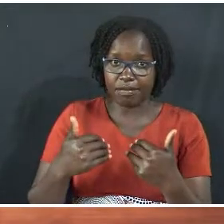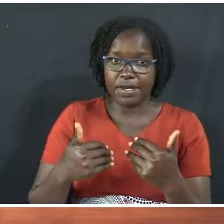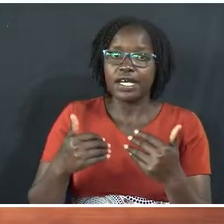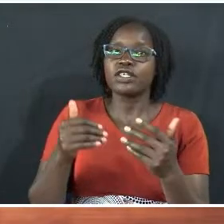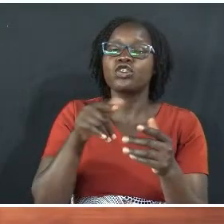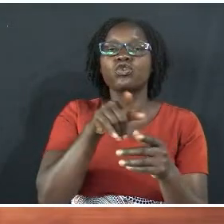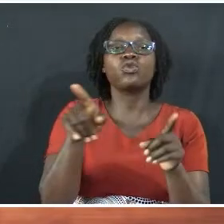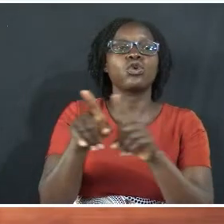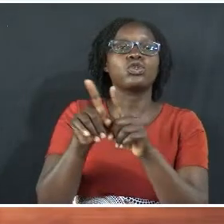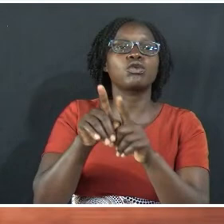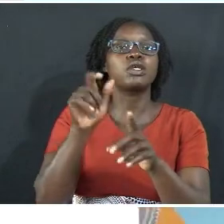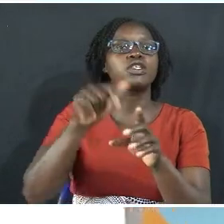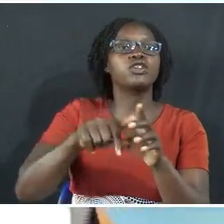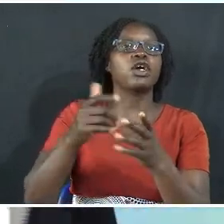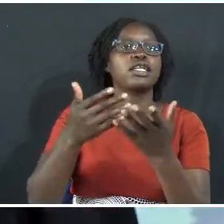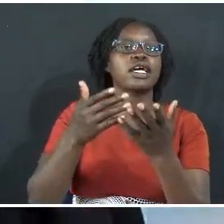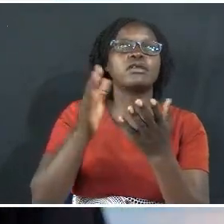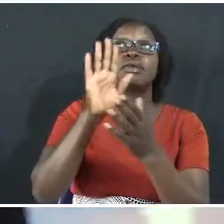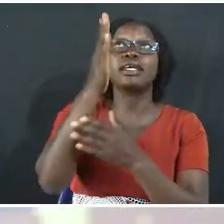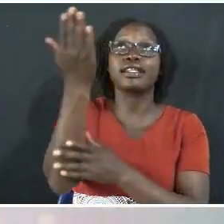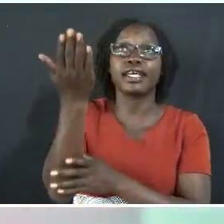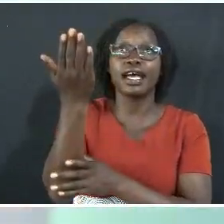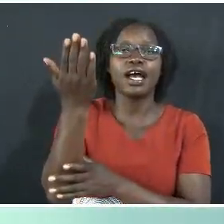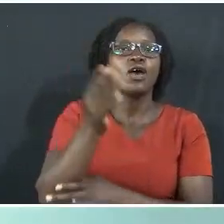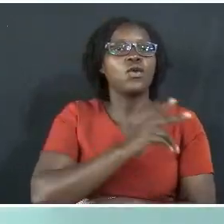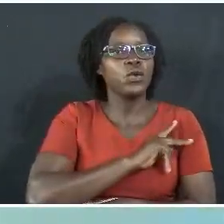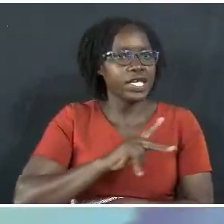there. We are kings